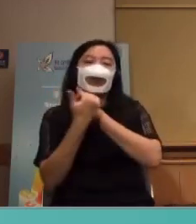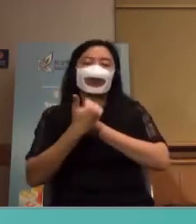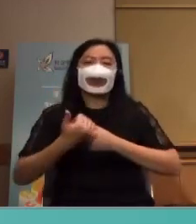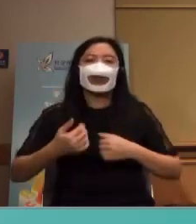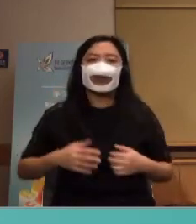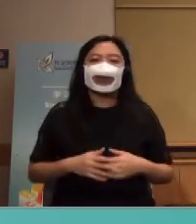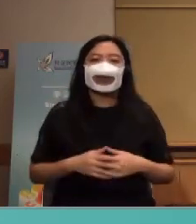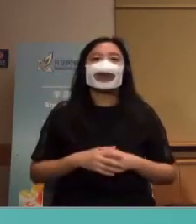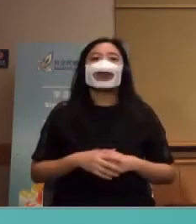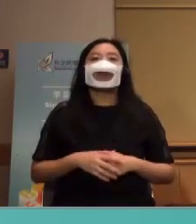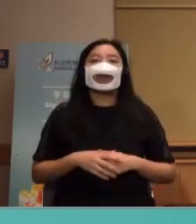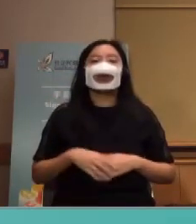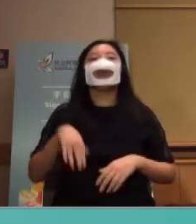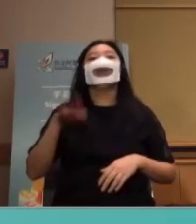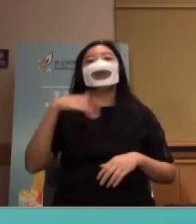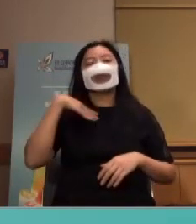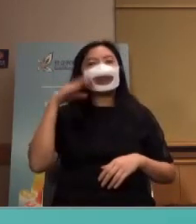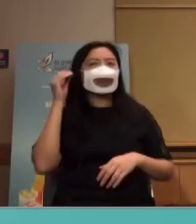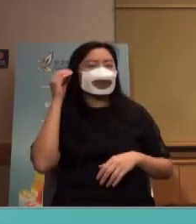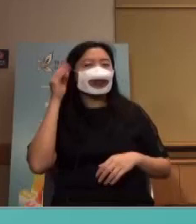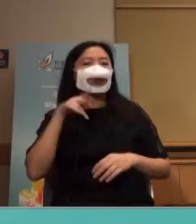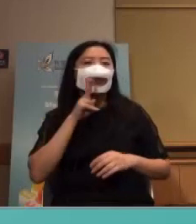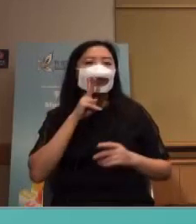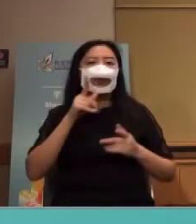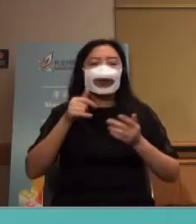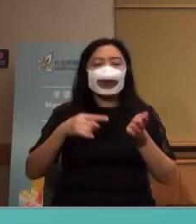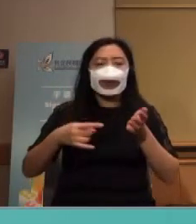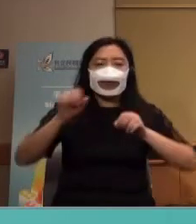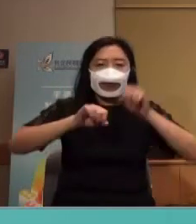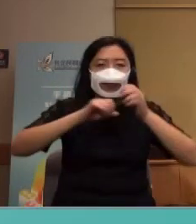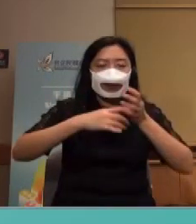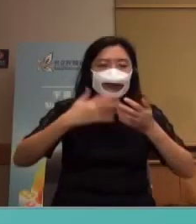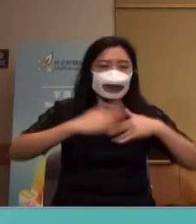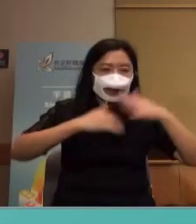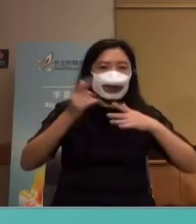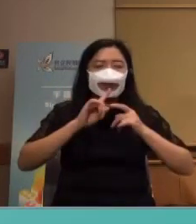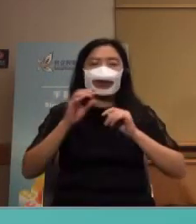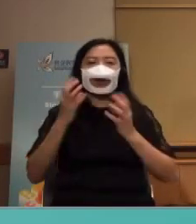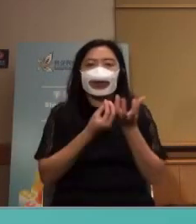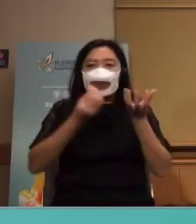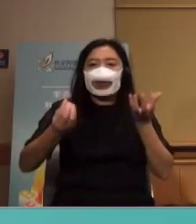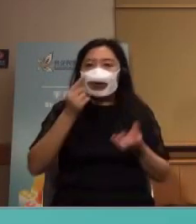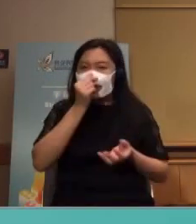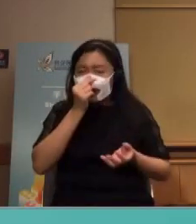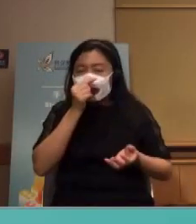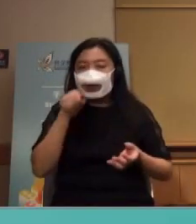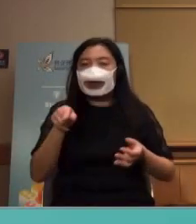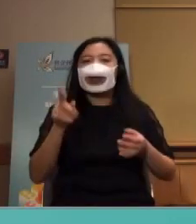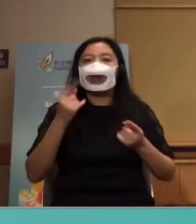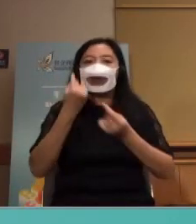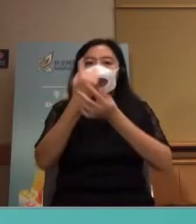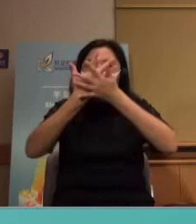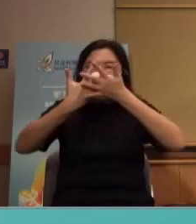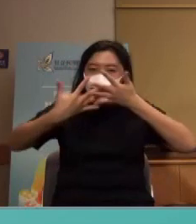technology and niche interests like in Reddit subthreads, right? That can explode in the metaverse world. Okay, thank you very much for sharing